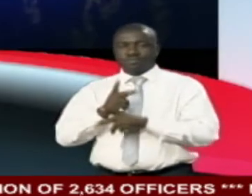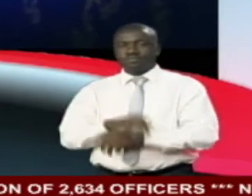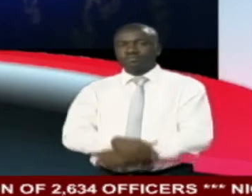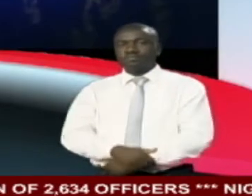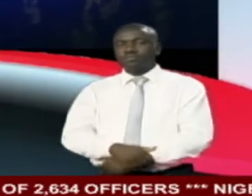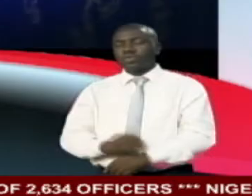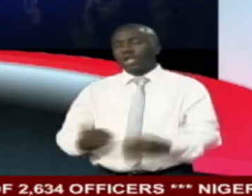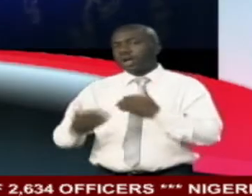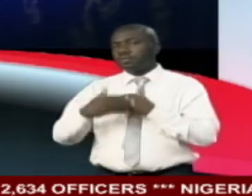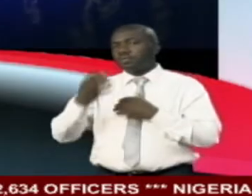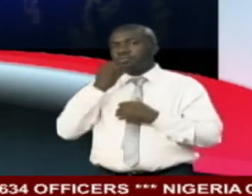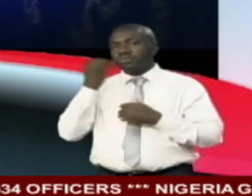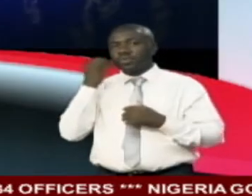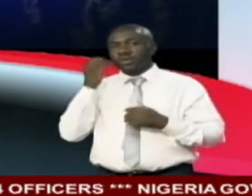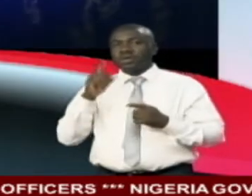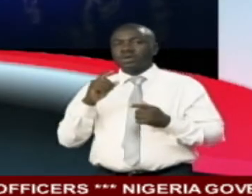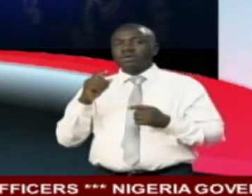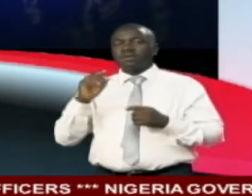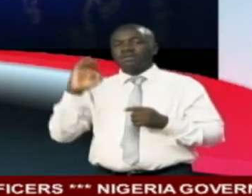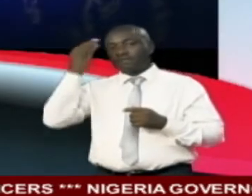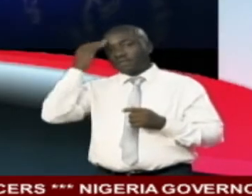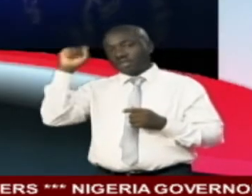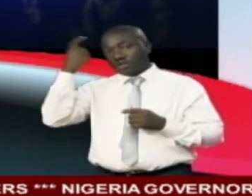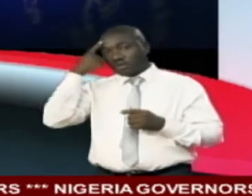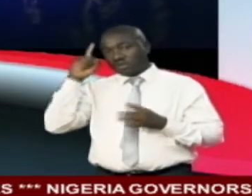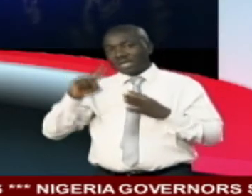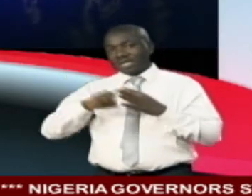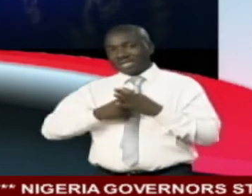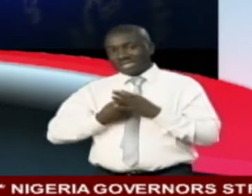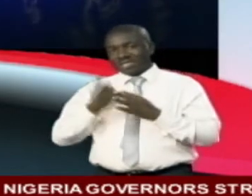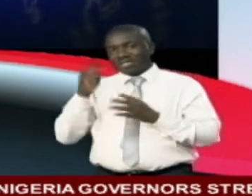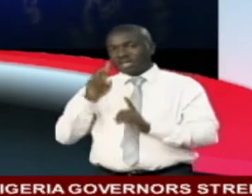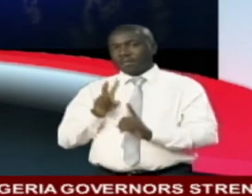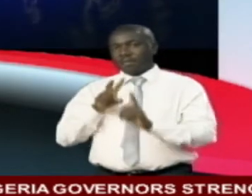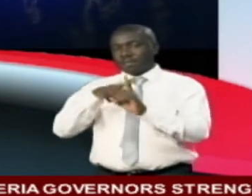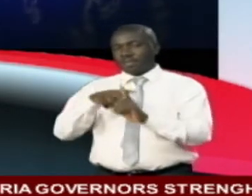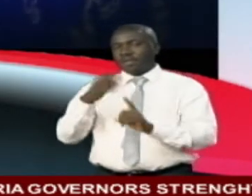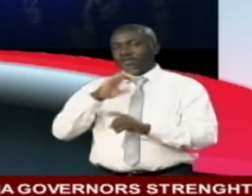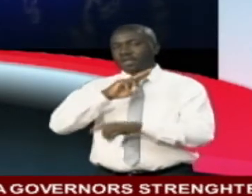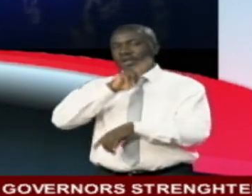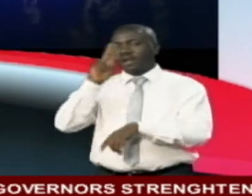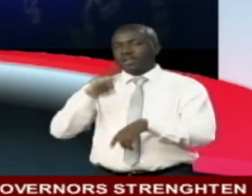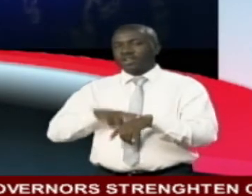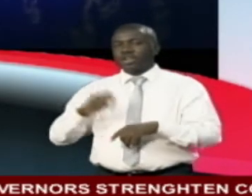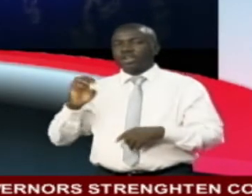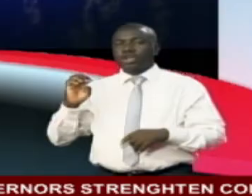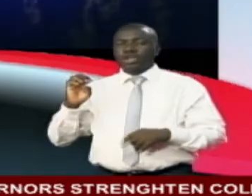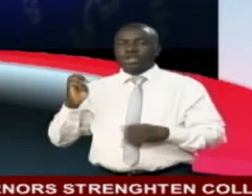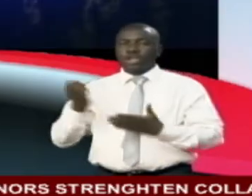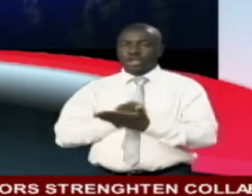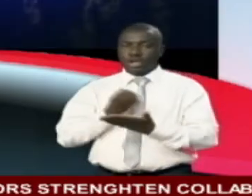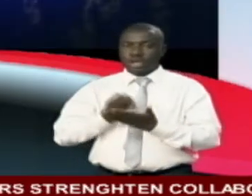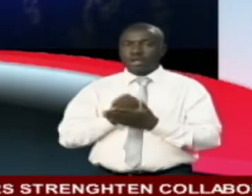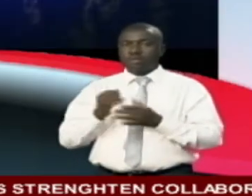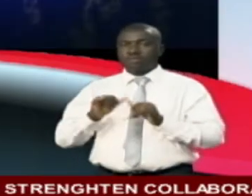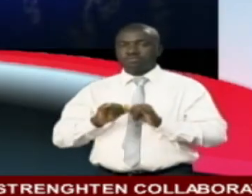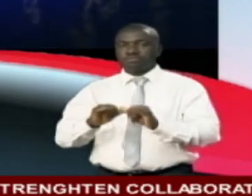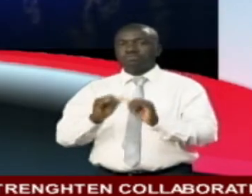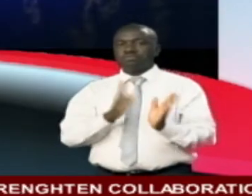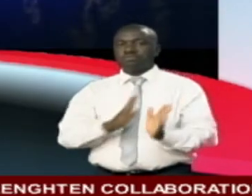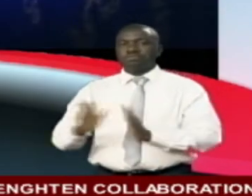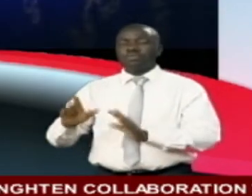And back home, as the federal government kickstarts the implementation of the National Economic Sustainability Plan, it has